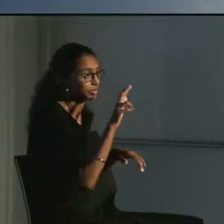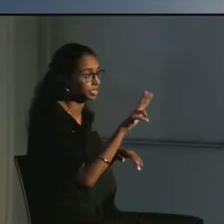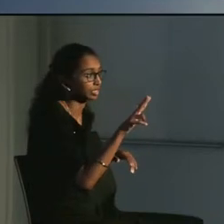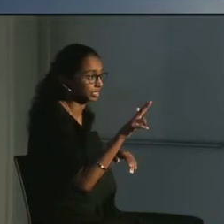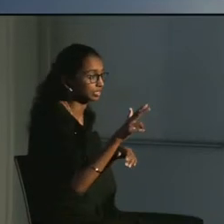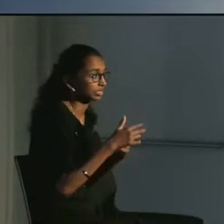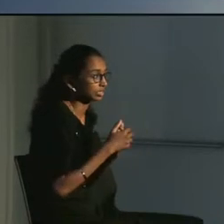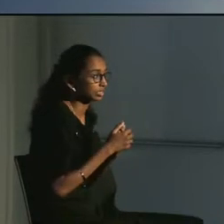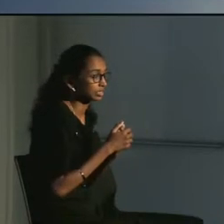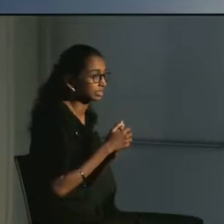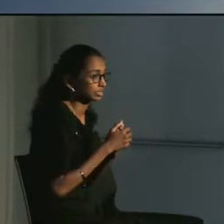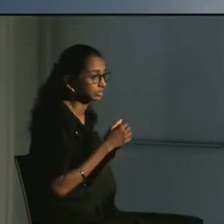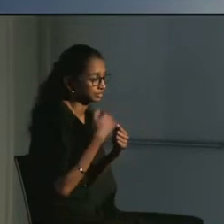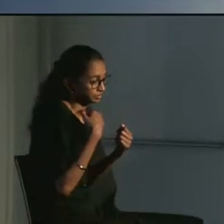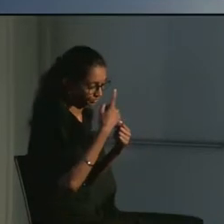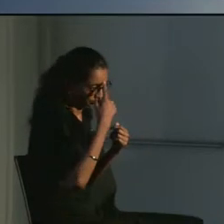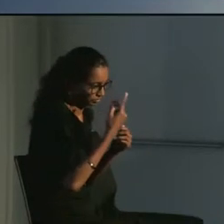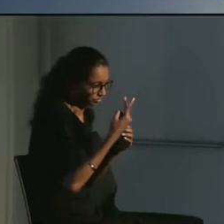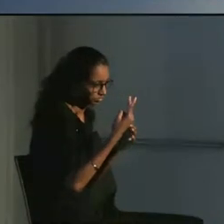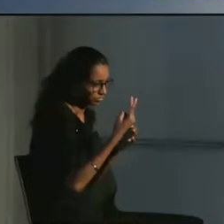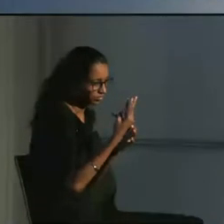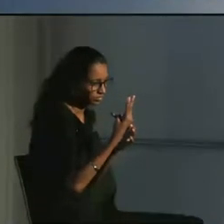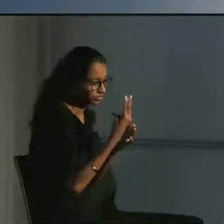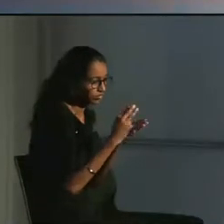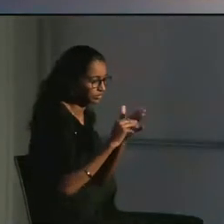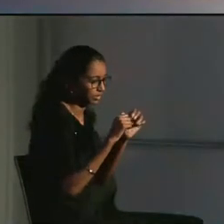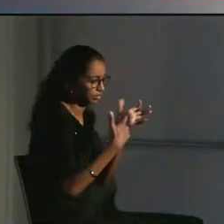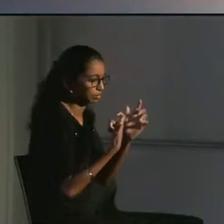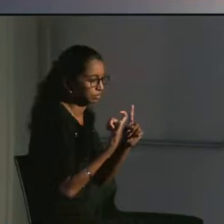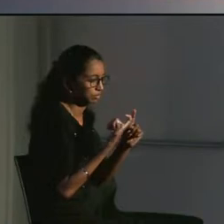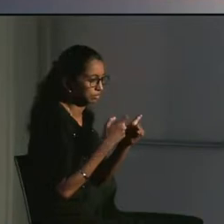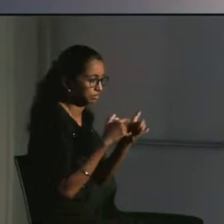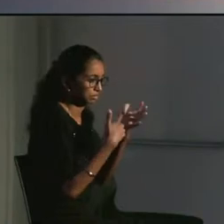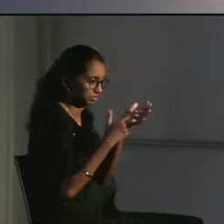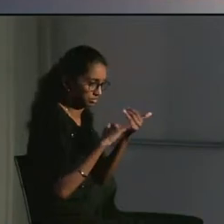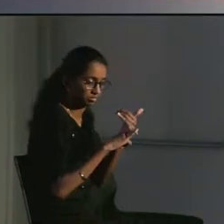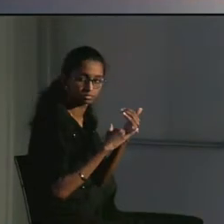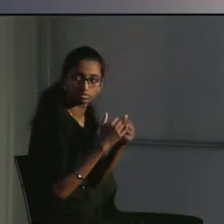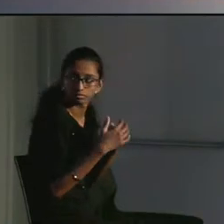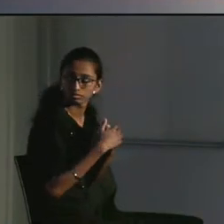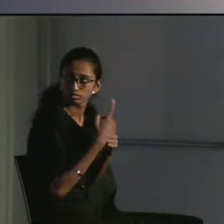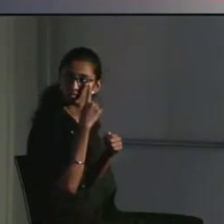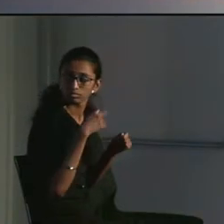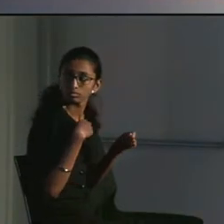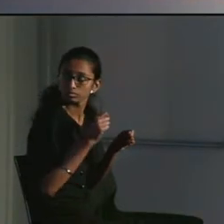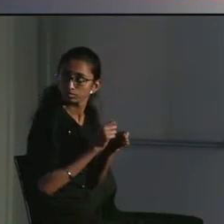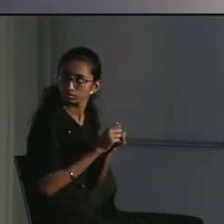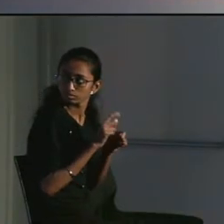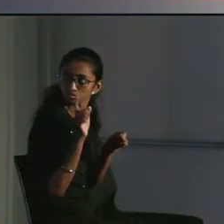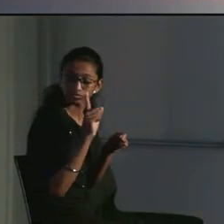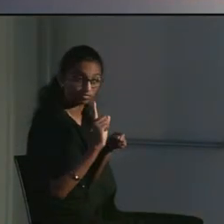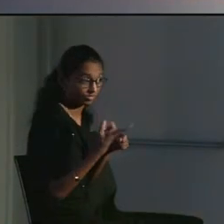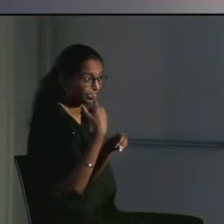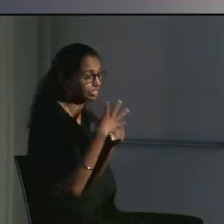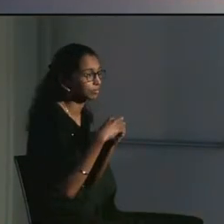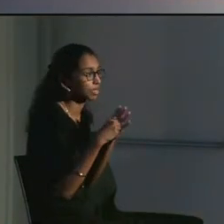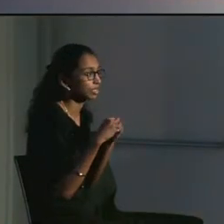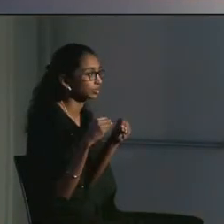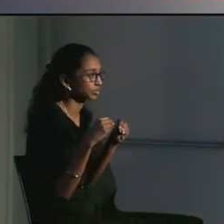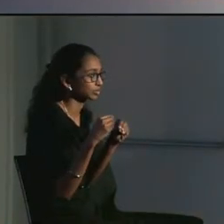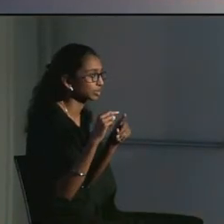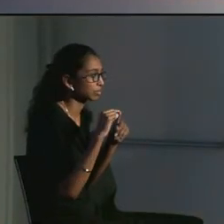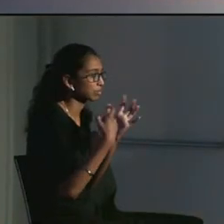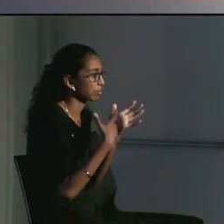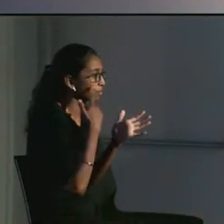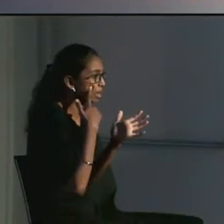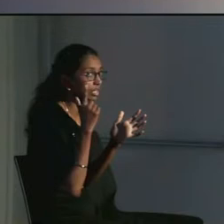just going to go over 2-3 markers that I think shaped our work. Was the first Bangalore Pride, which was